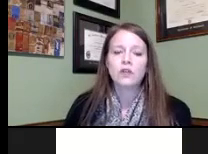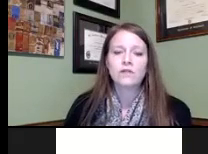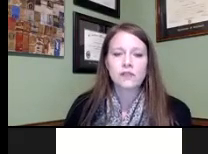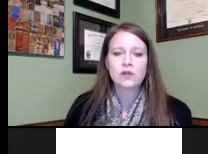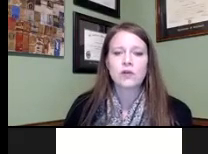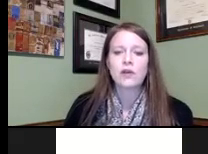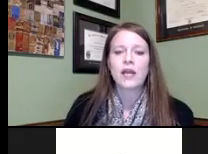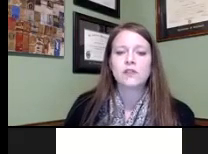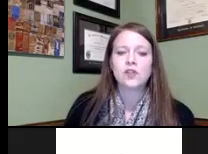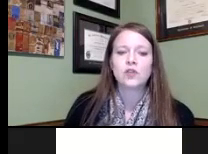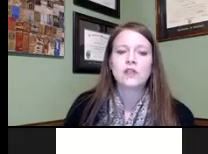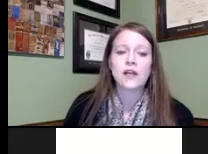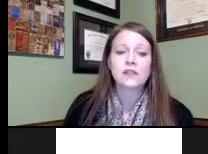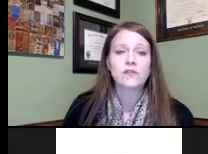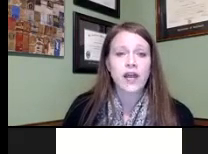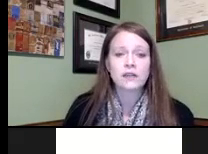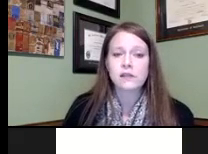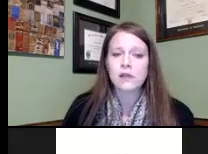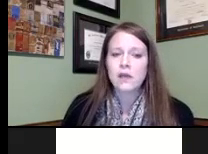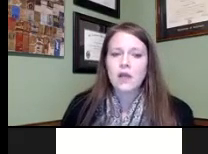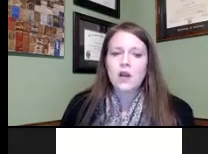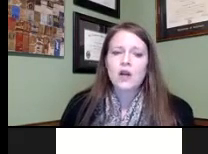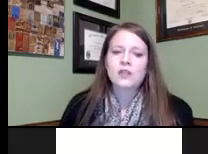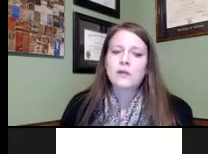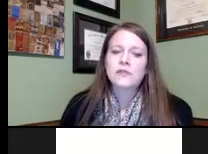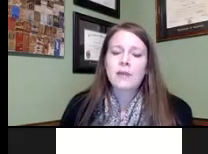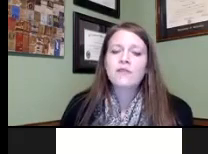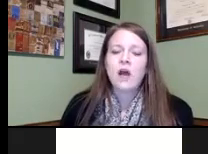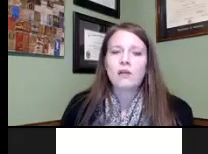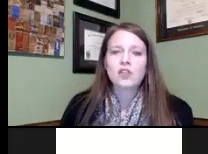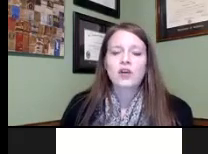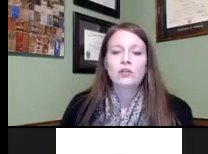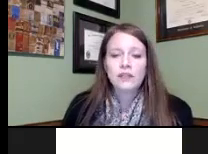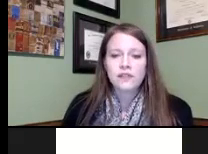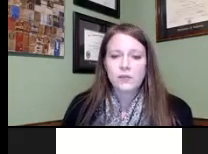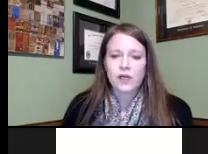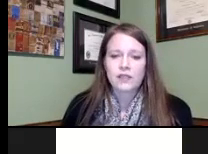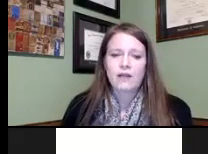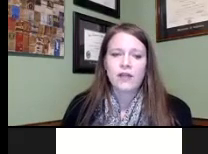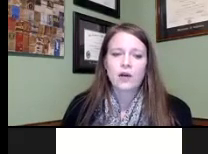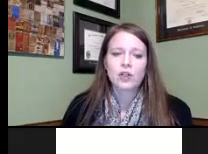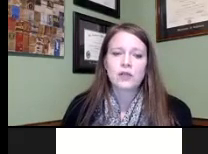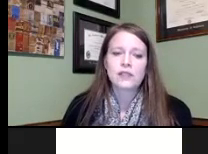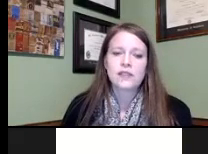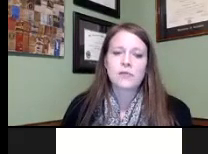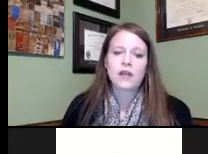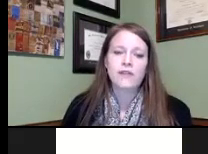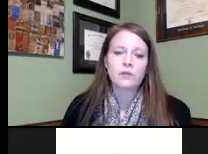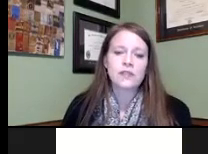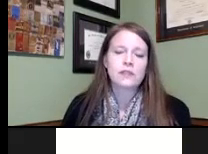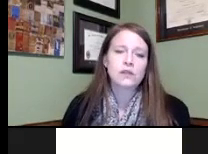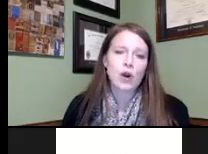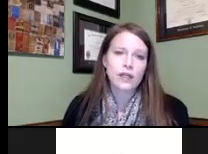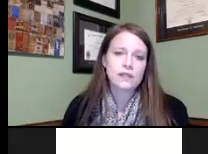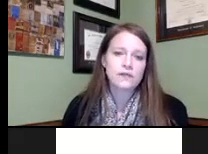living with the physical and residual concussive effects. Her depth of knowledge and her lived experience have allowed her to assist many